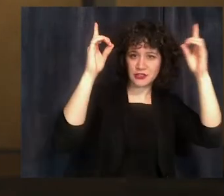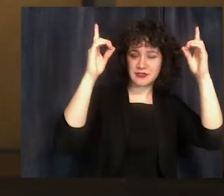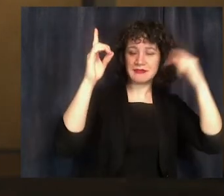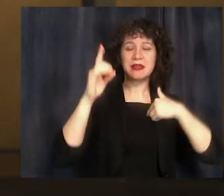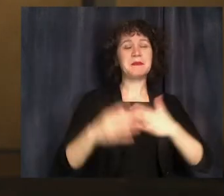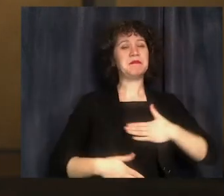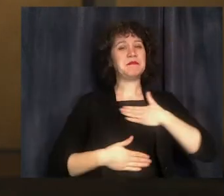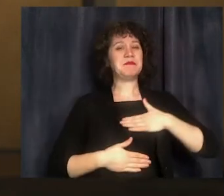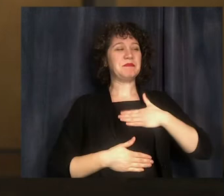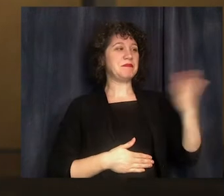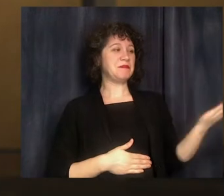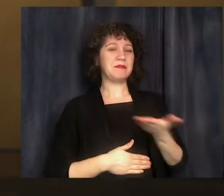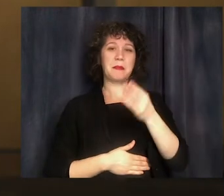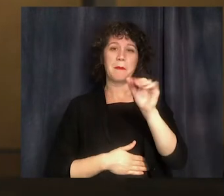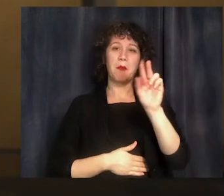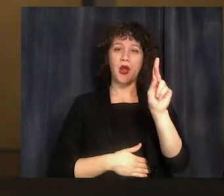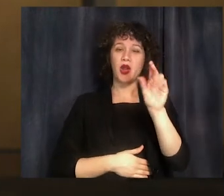principal, Mr. Mark Okeson.